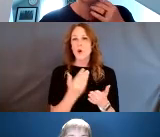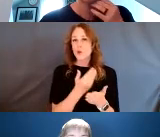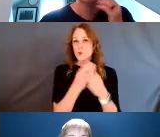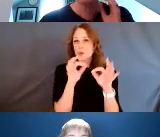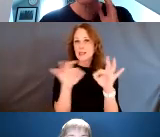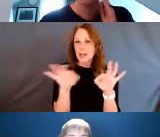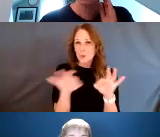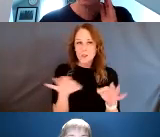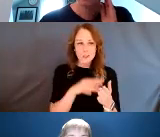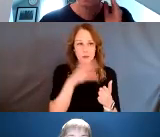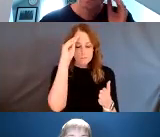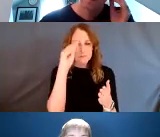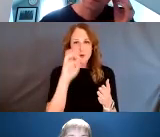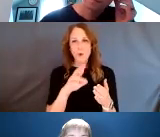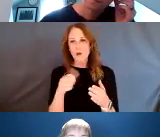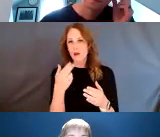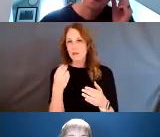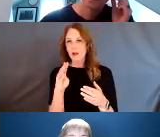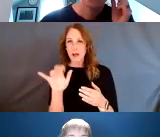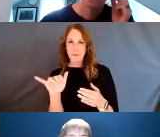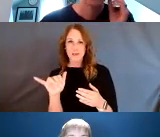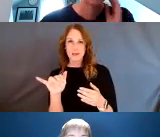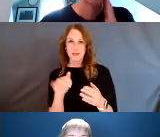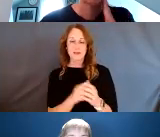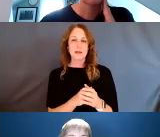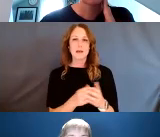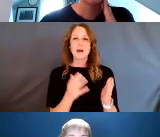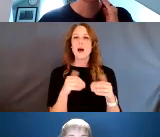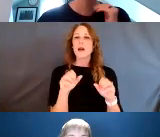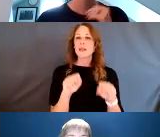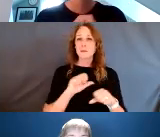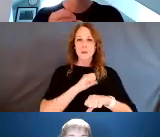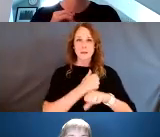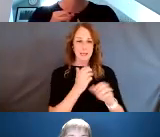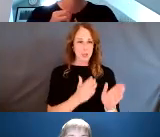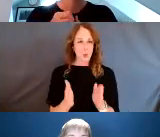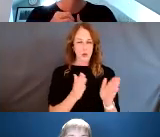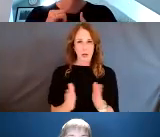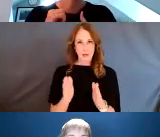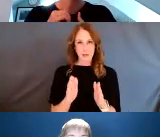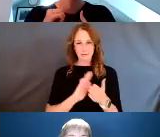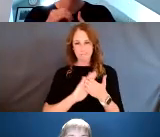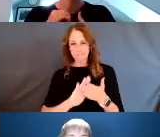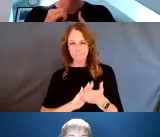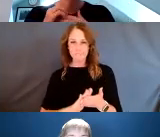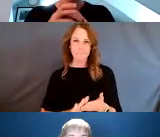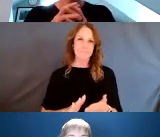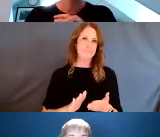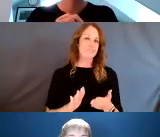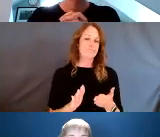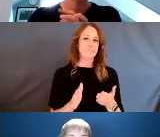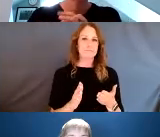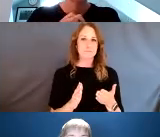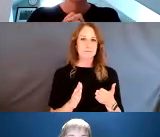some other hobby. It can also getting organized can be an example. Maybe doing a deep clean of